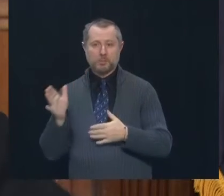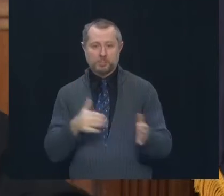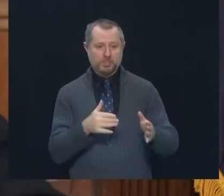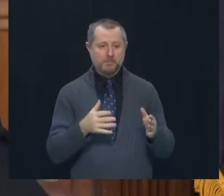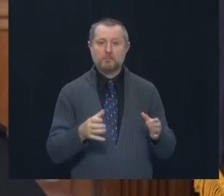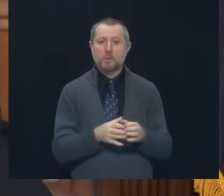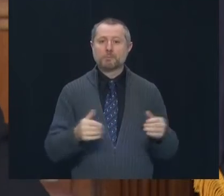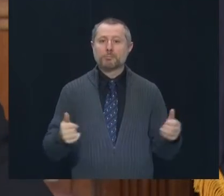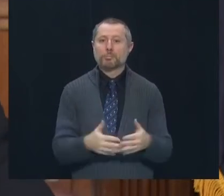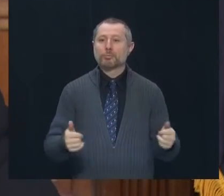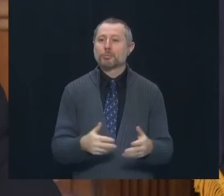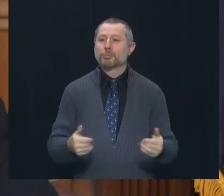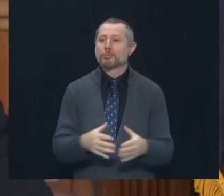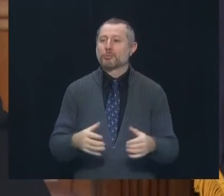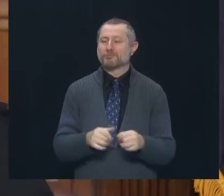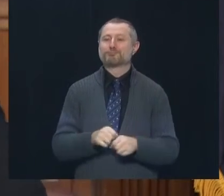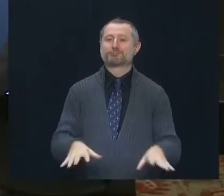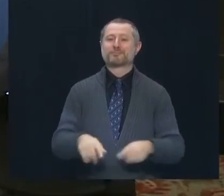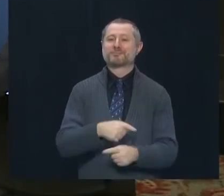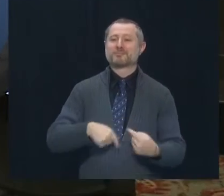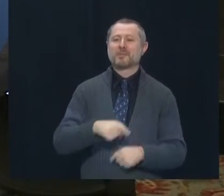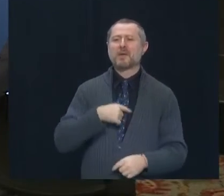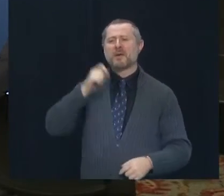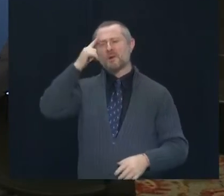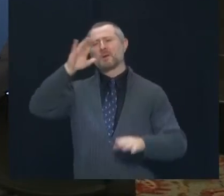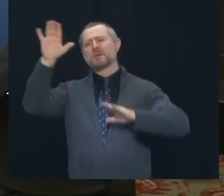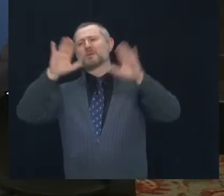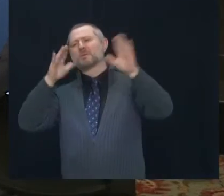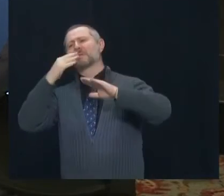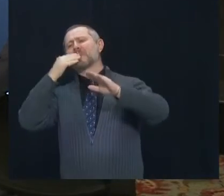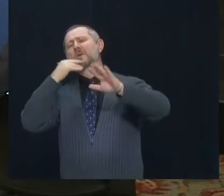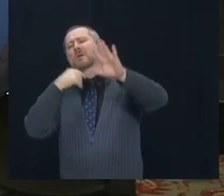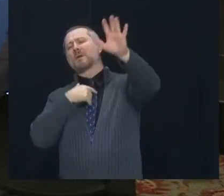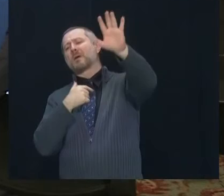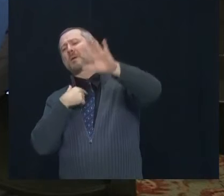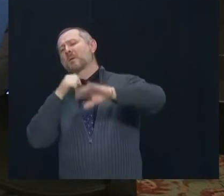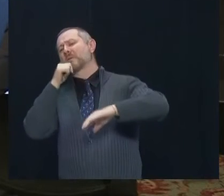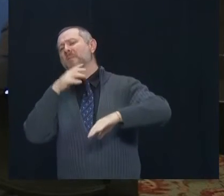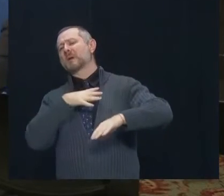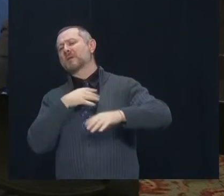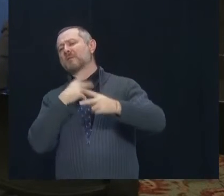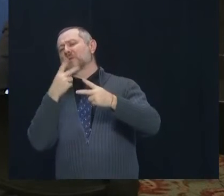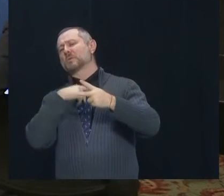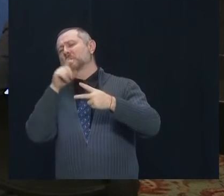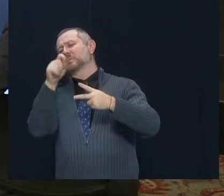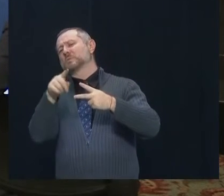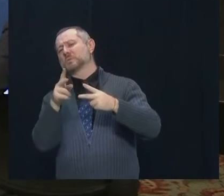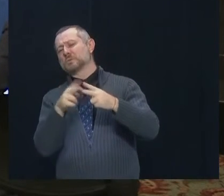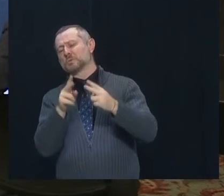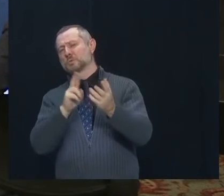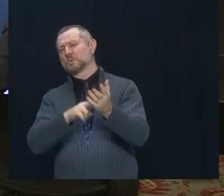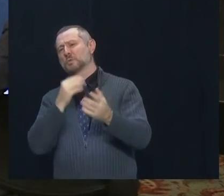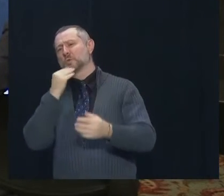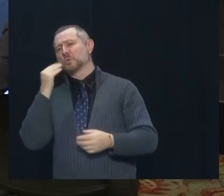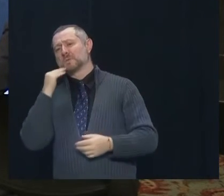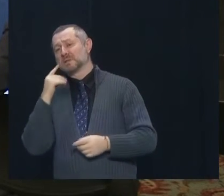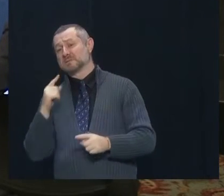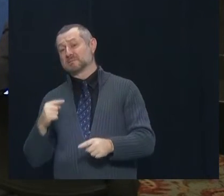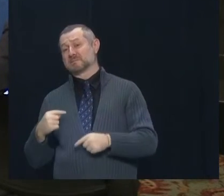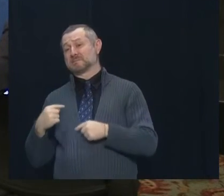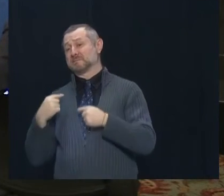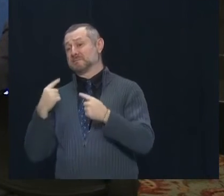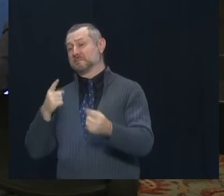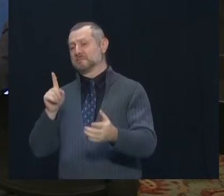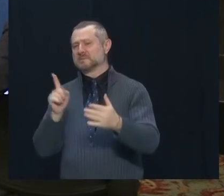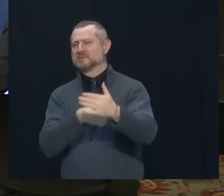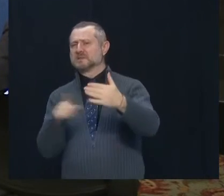And Governor, thank you very much. I have two questions on nursing homes. To date, the biggest criticism we've faced